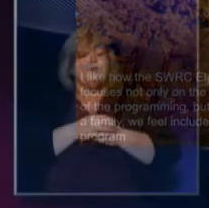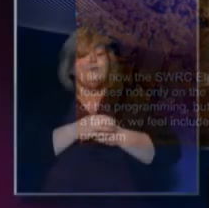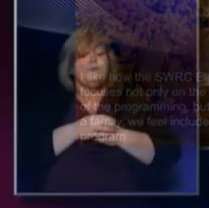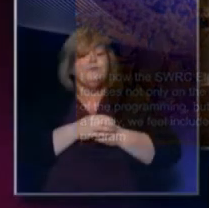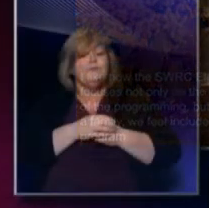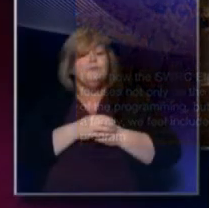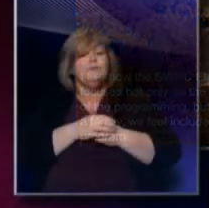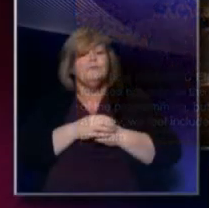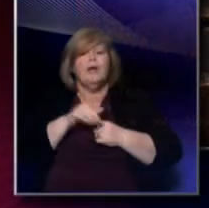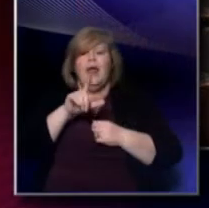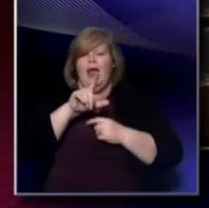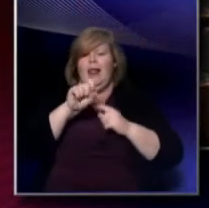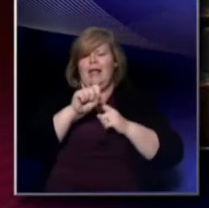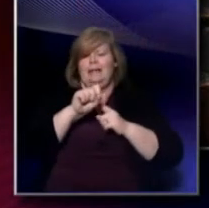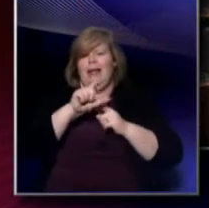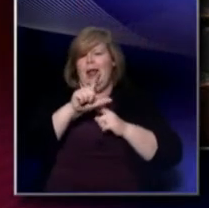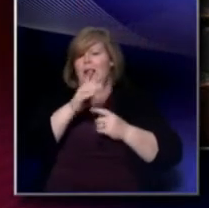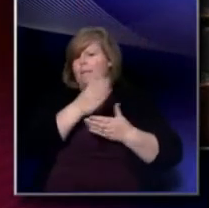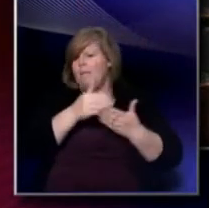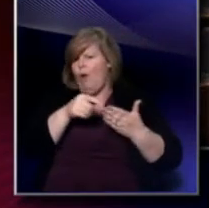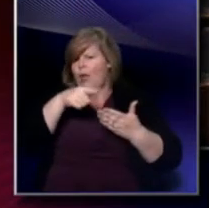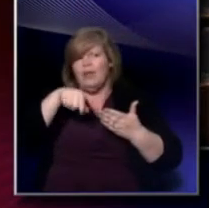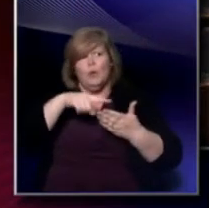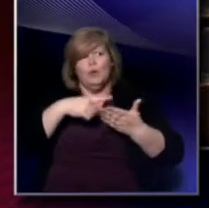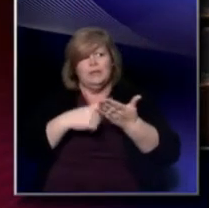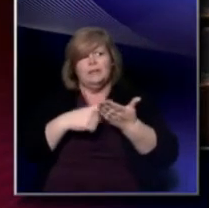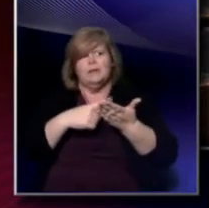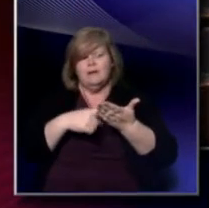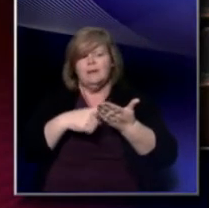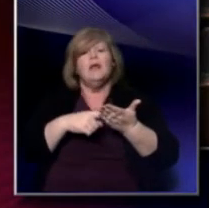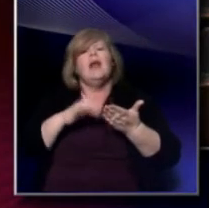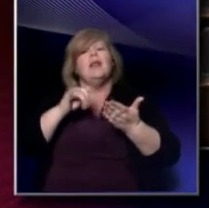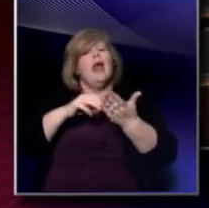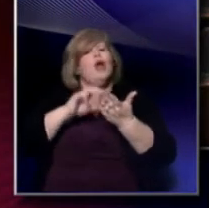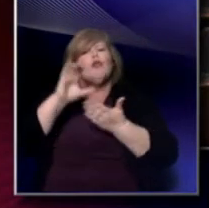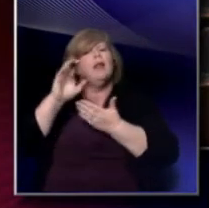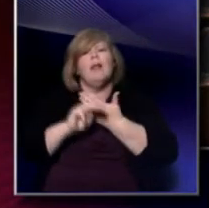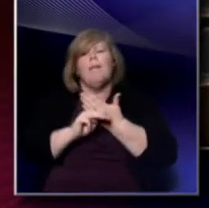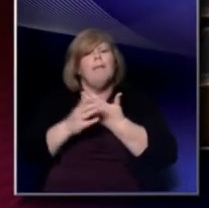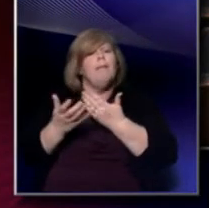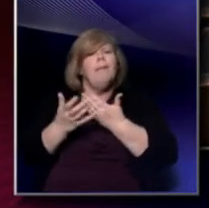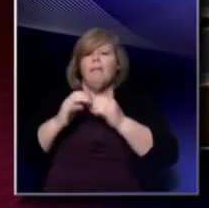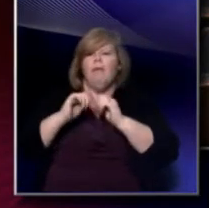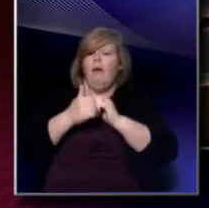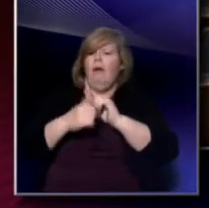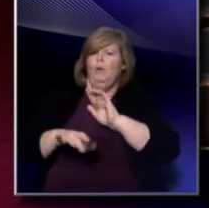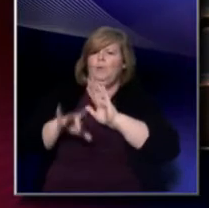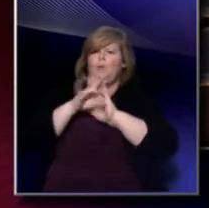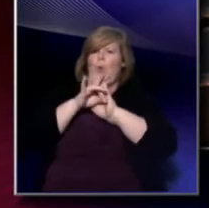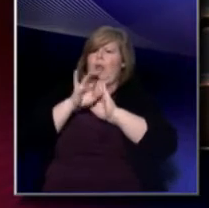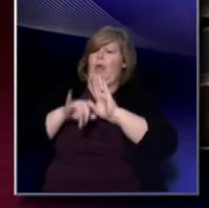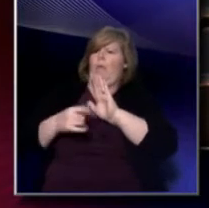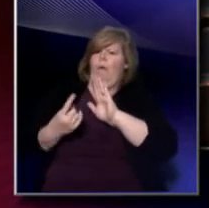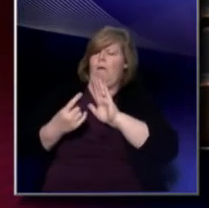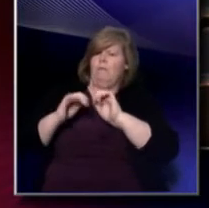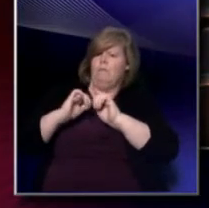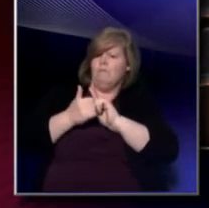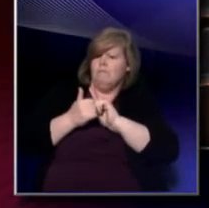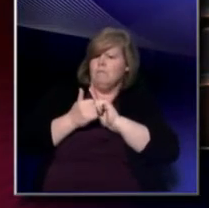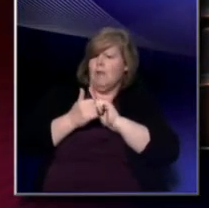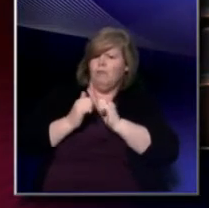the LSL component that we're discussing. How is that curriculum chosen, and how has that gone?